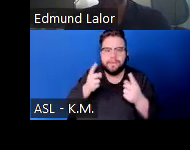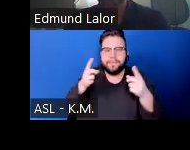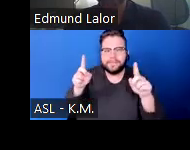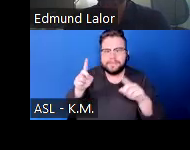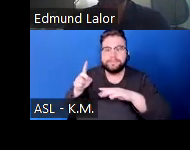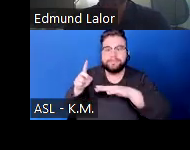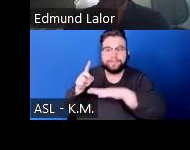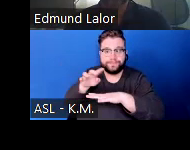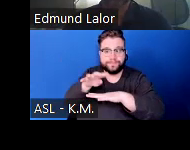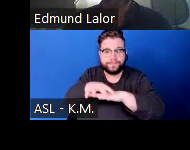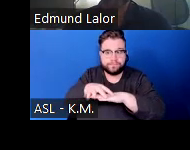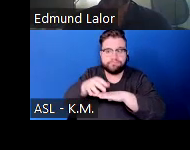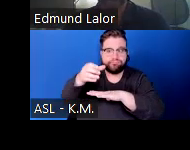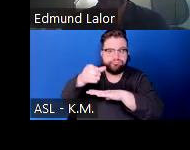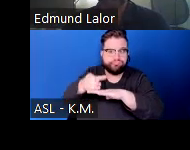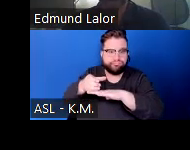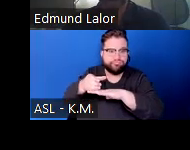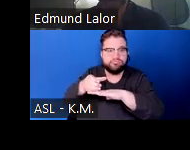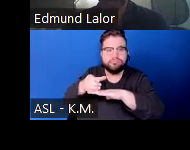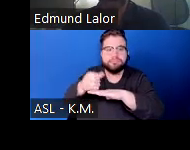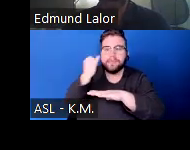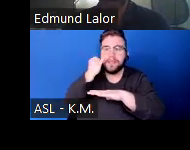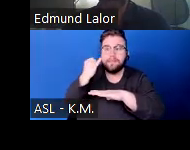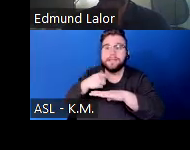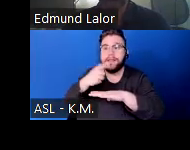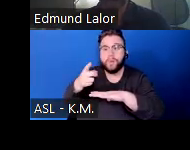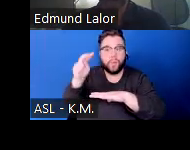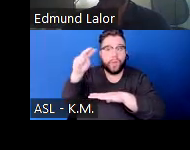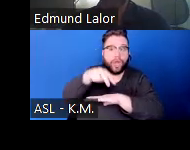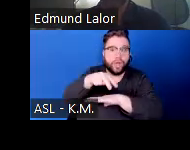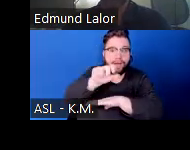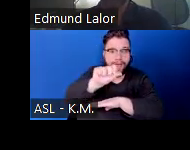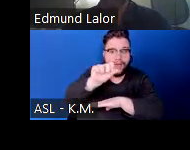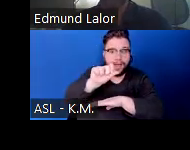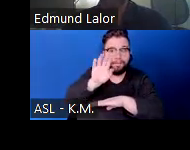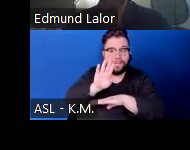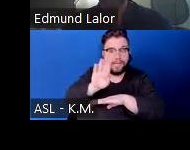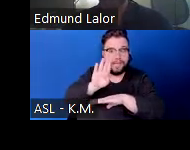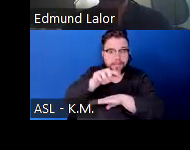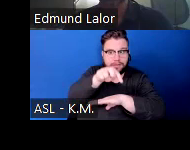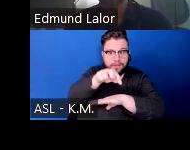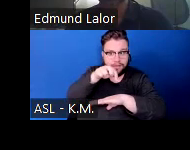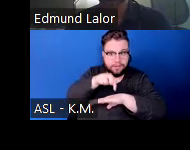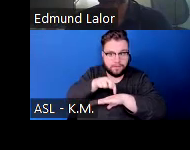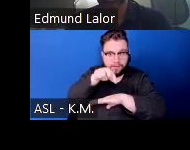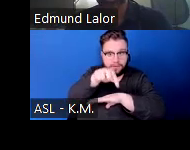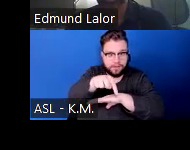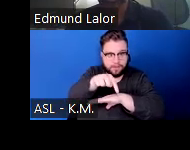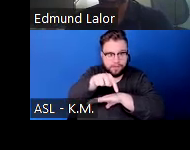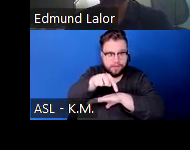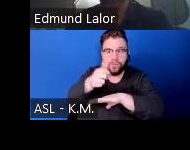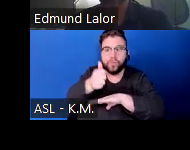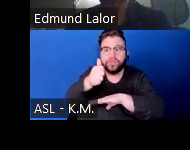I show you this checkerboard pattern and I point you to square A and square B, and I ask you to consider the brightness of those